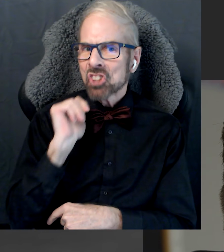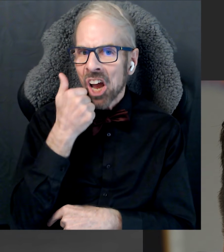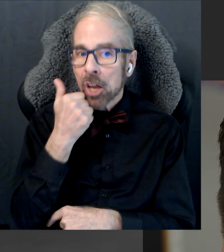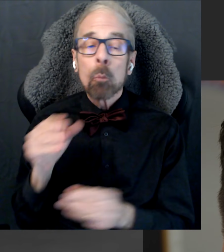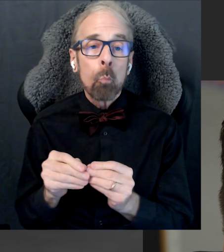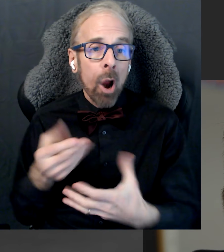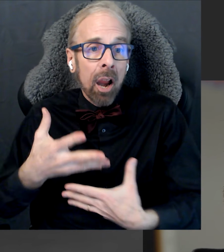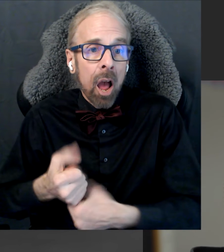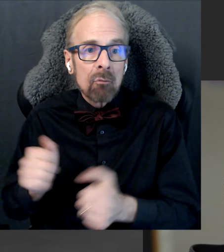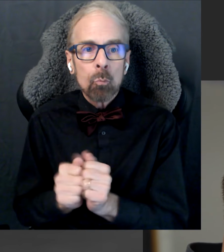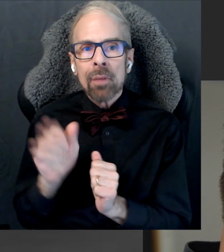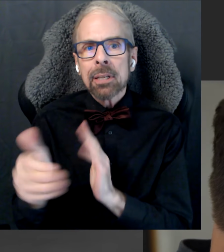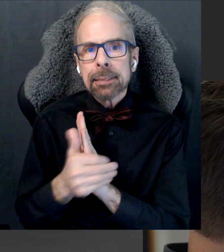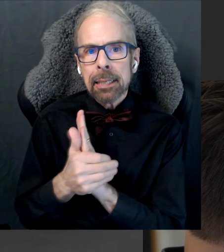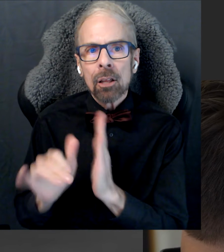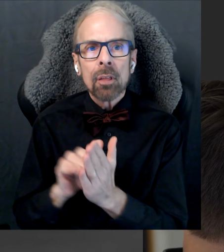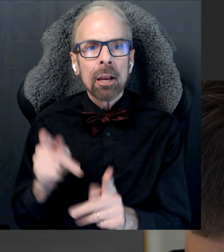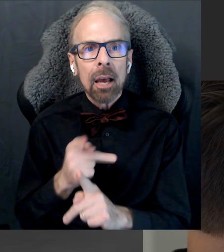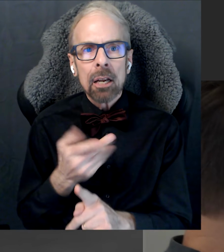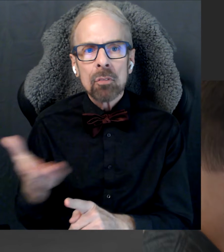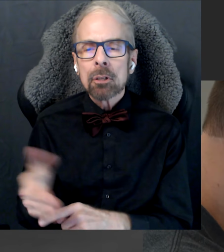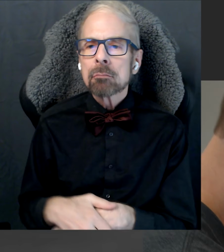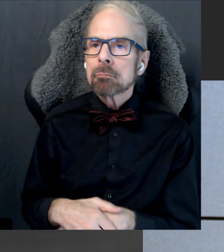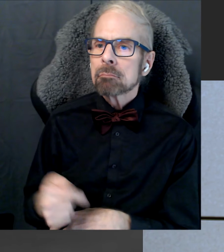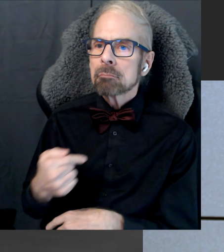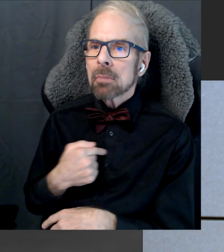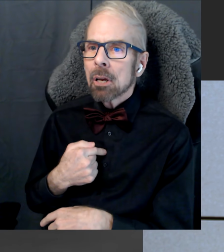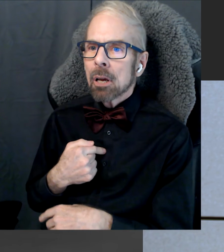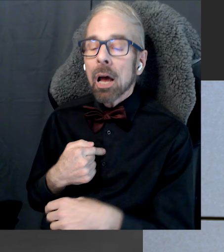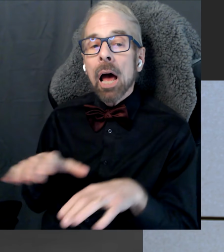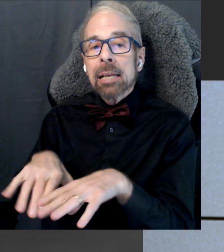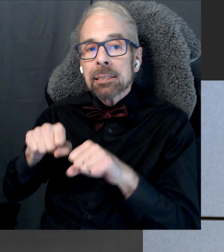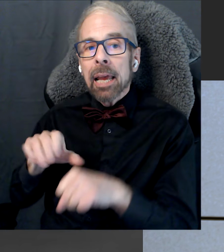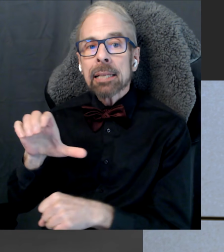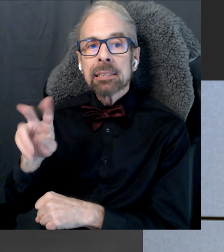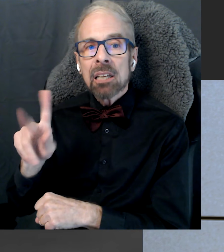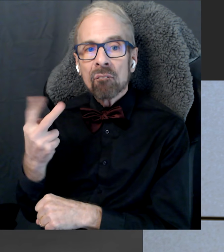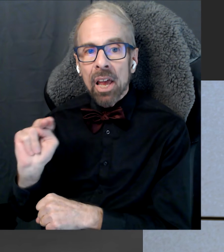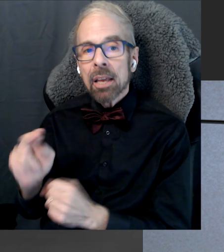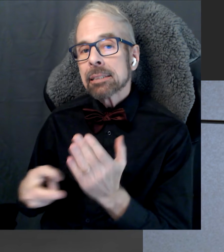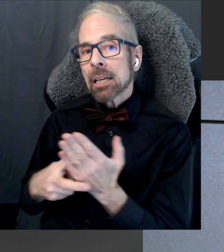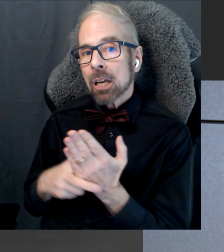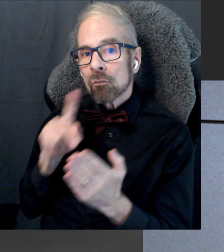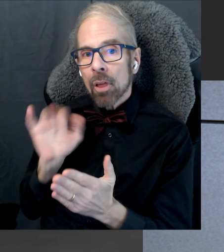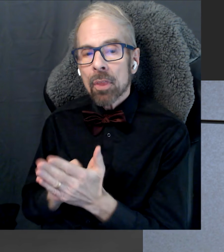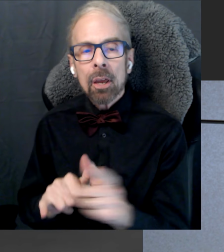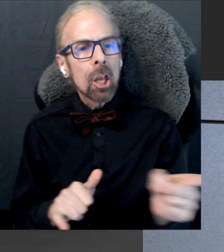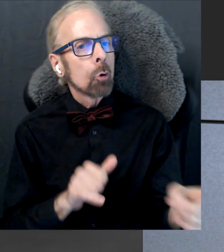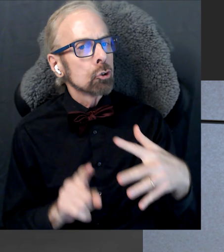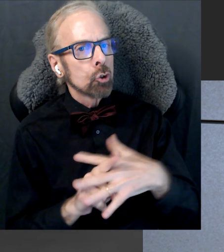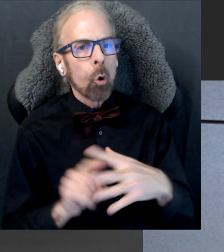about his skills and stuff like that. So I take C-Van ticket there. he'll show up